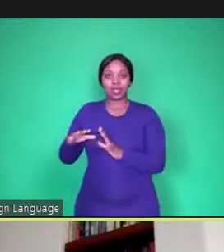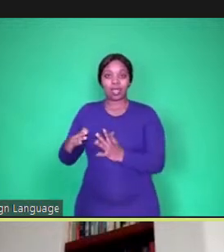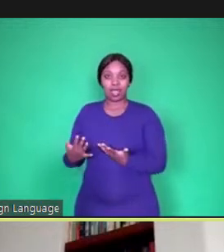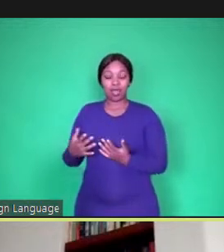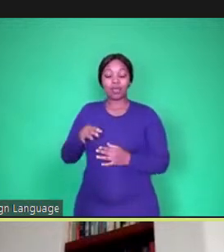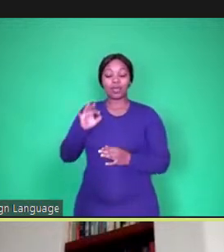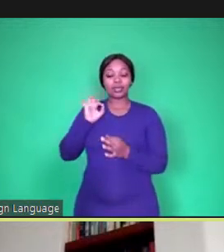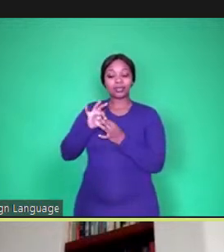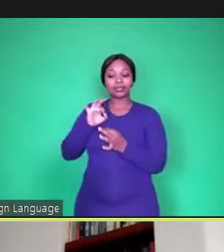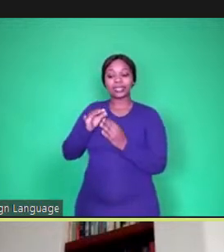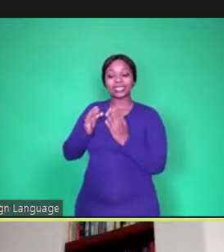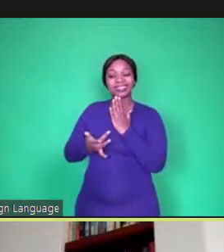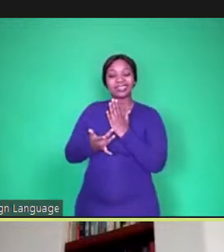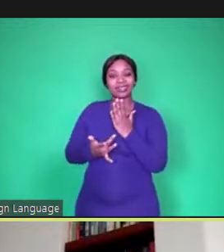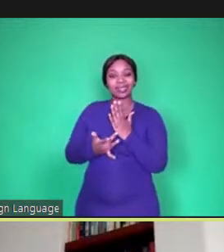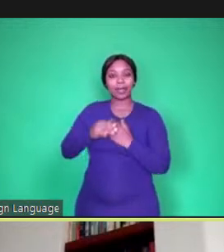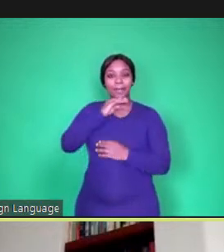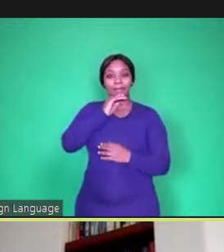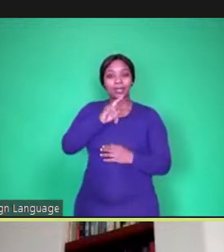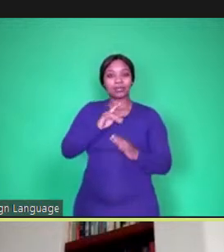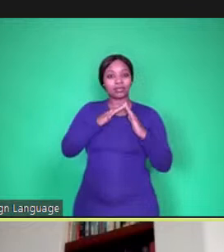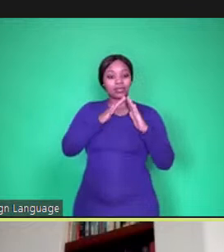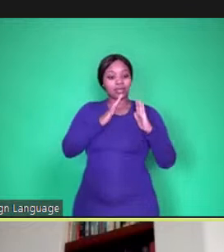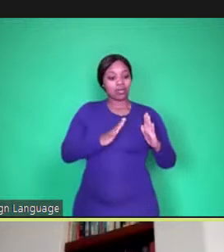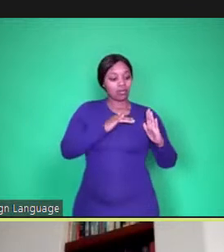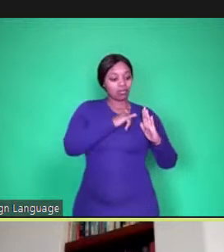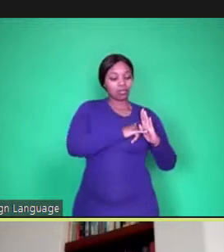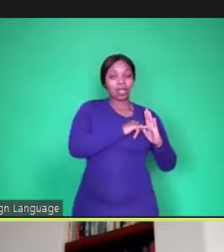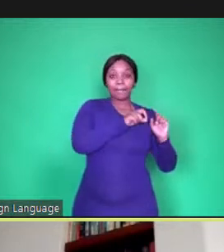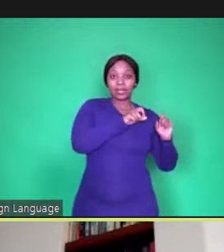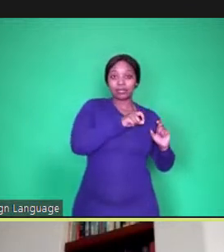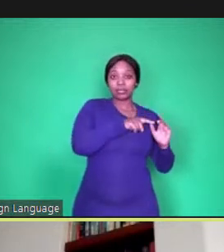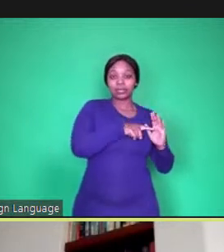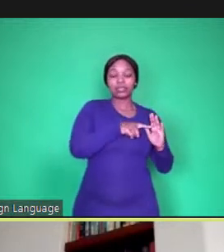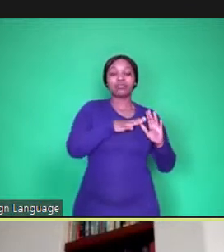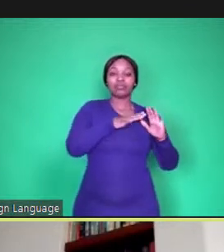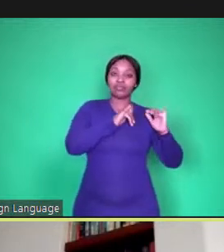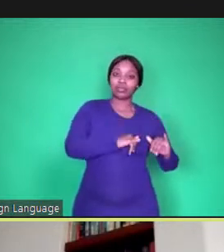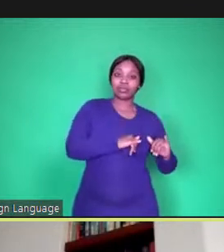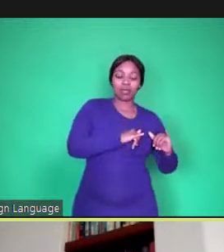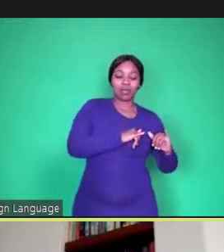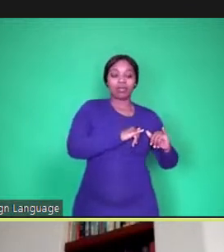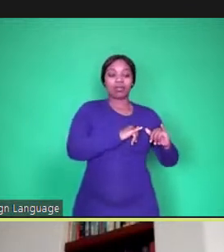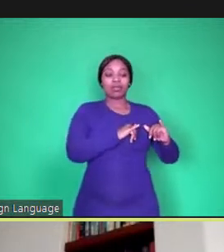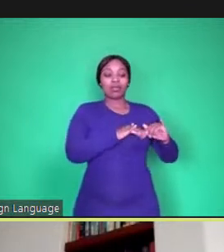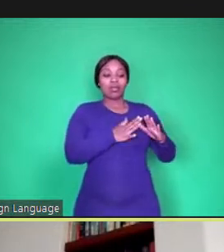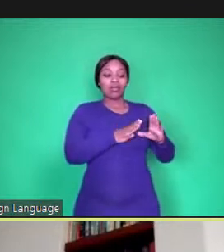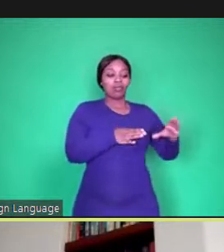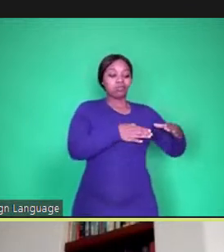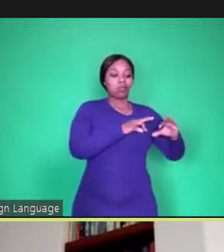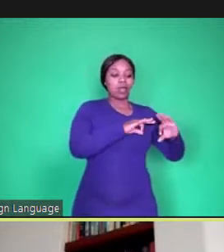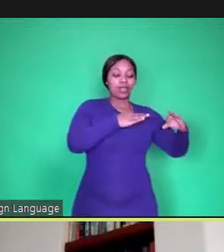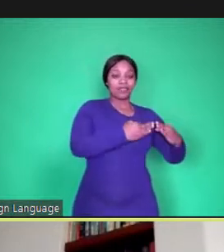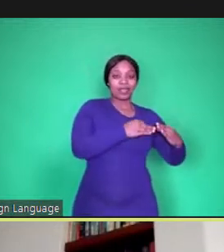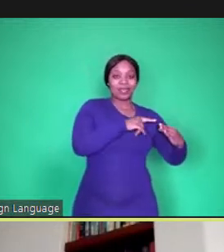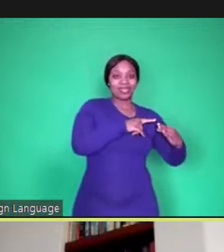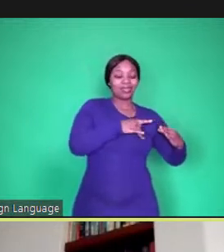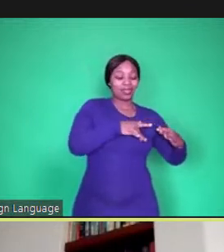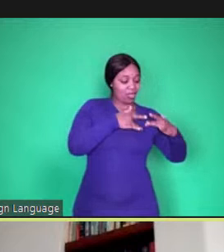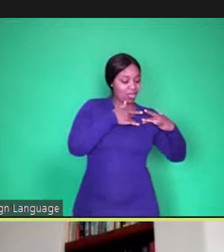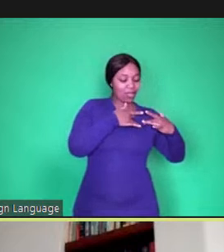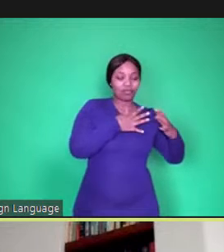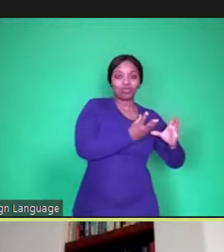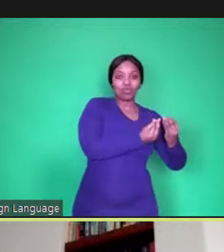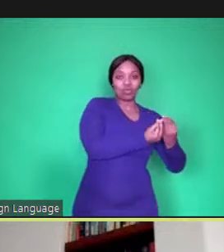of origin. This requires recognizing that people can be part of a household even if they are not resident in the household